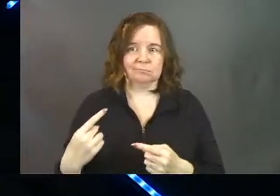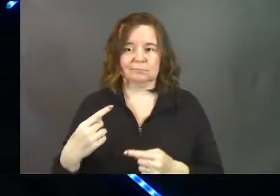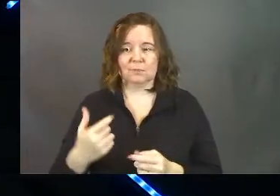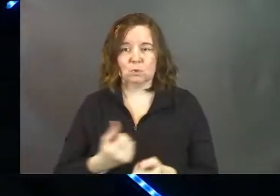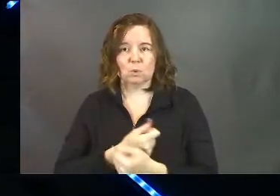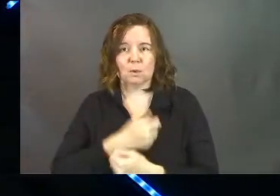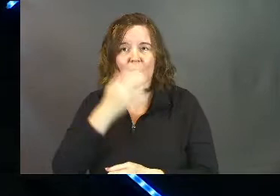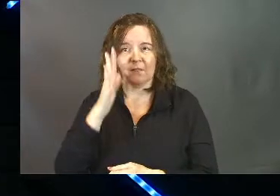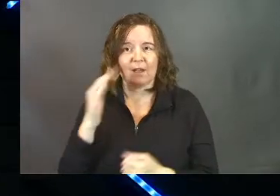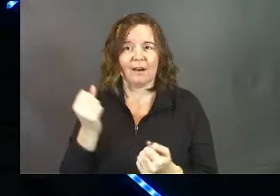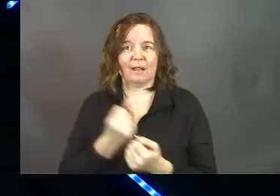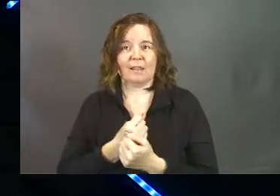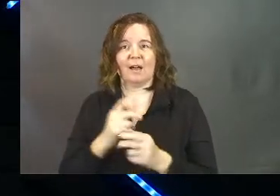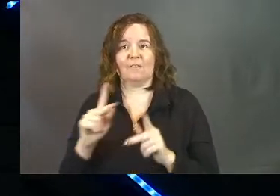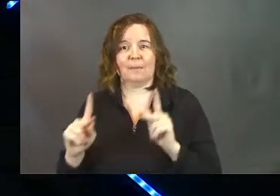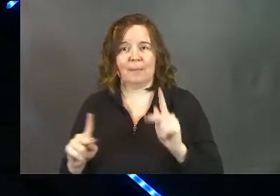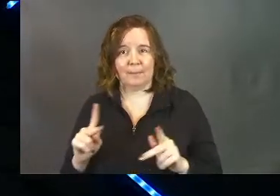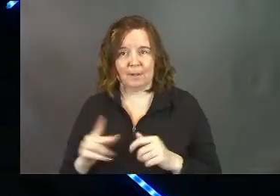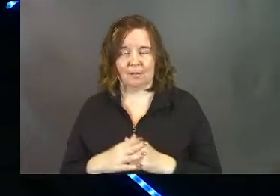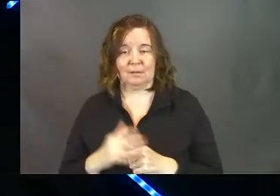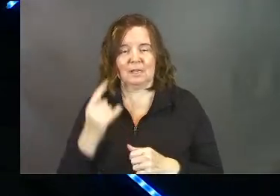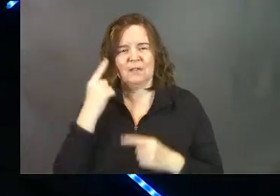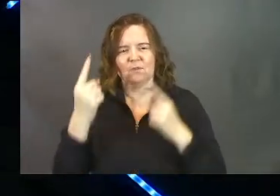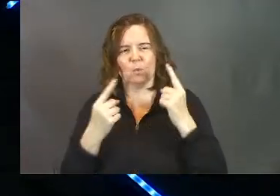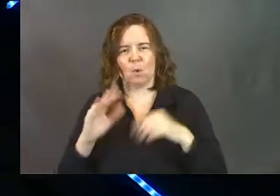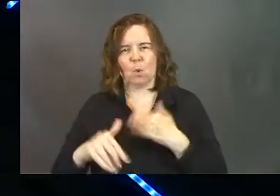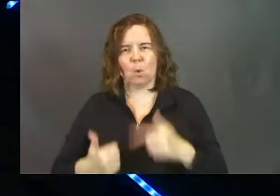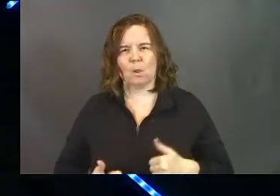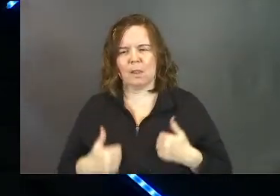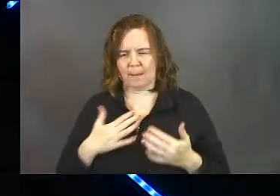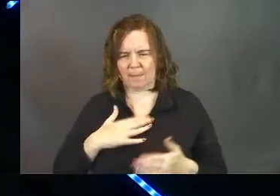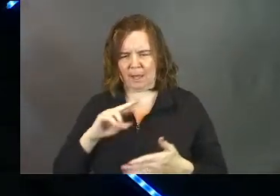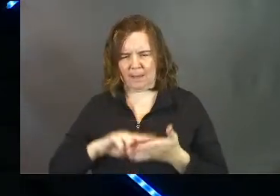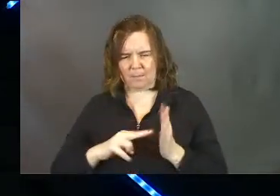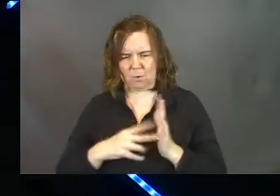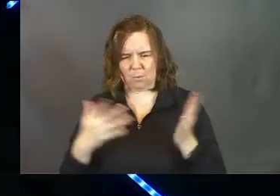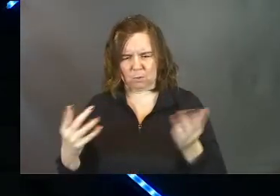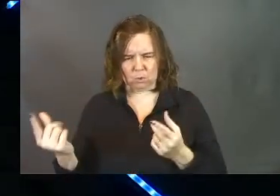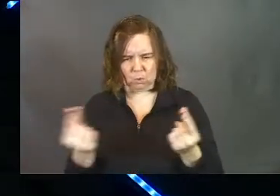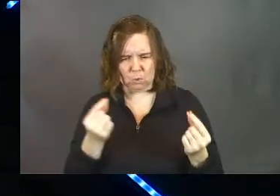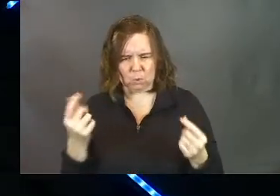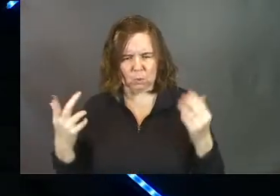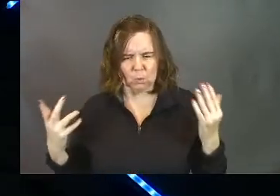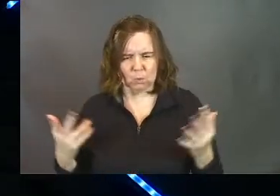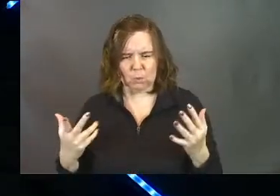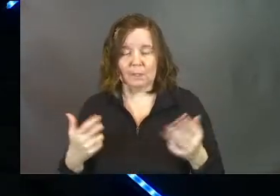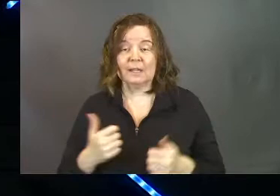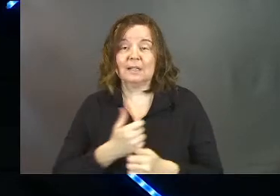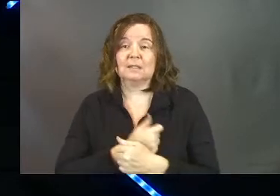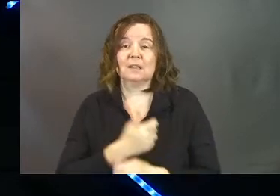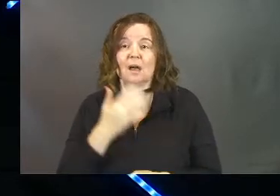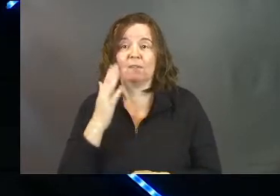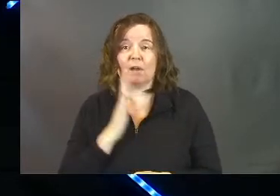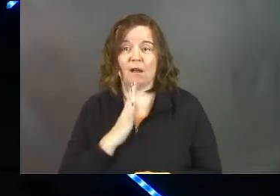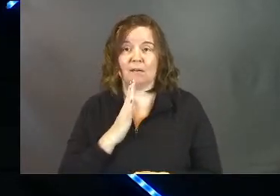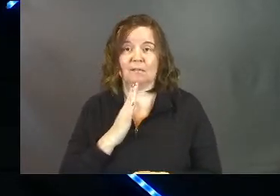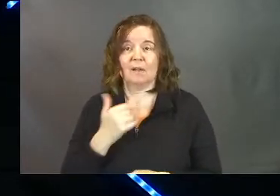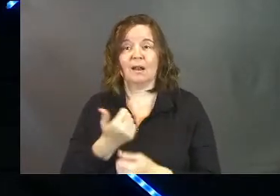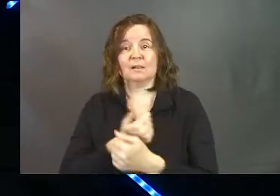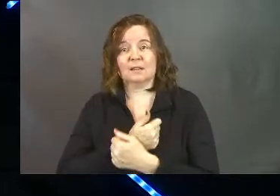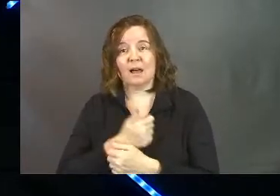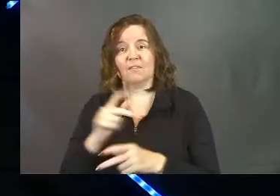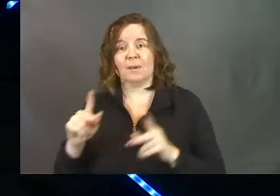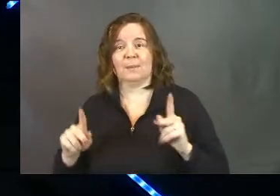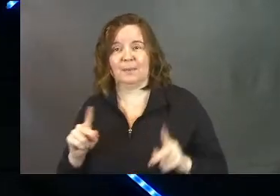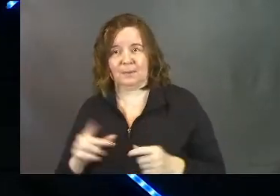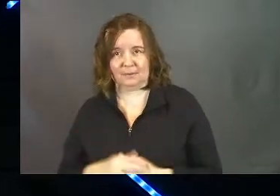God and love people. If you've wondered your whole life, what's my purpose? What am I supposed to be doing? It's love God and it's love